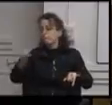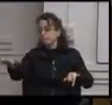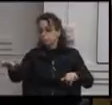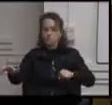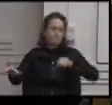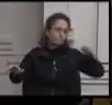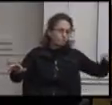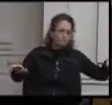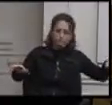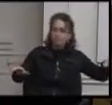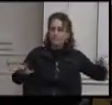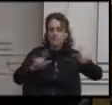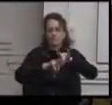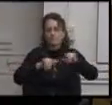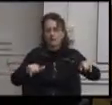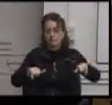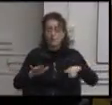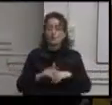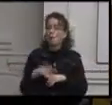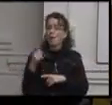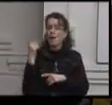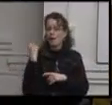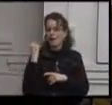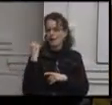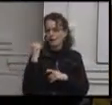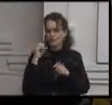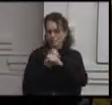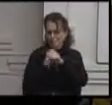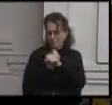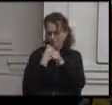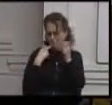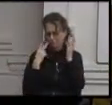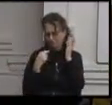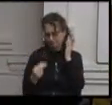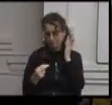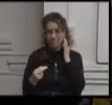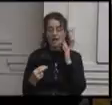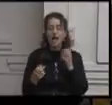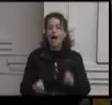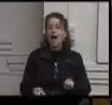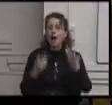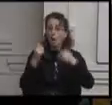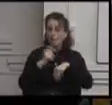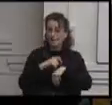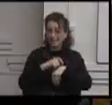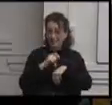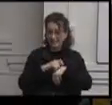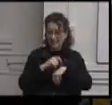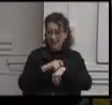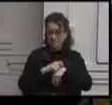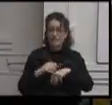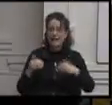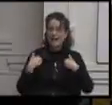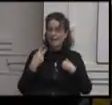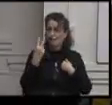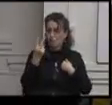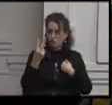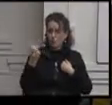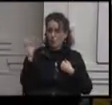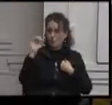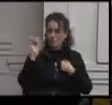last year's numbers, and 235 times we were at 2 consecutive